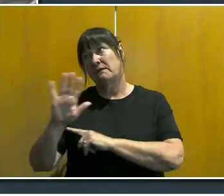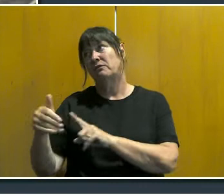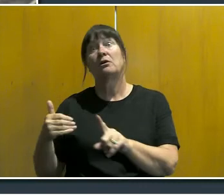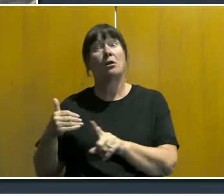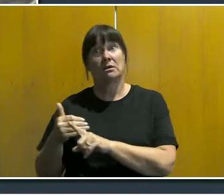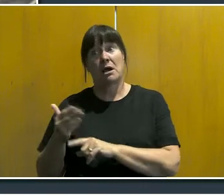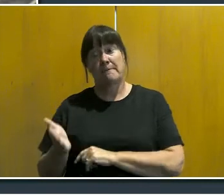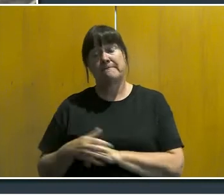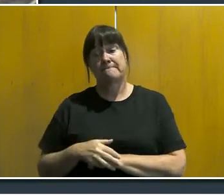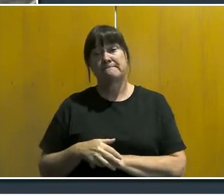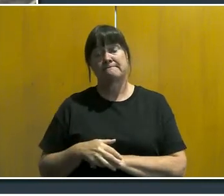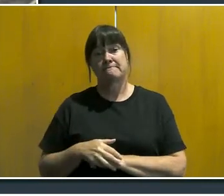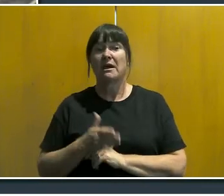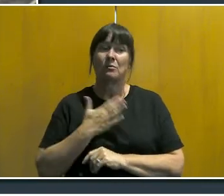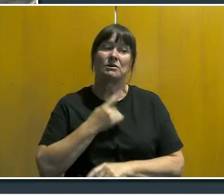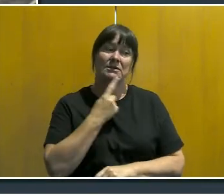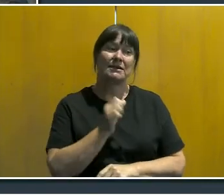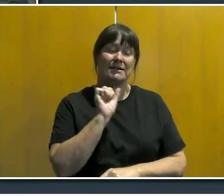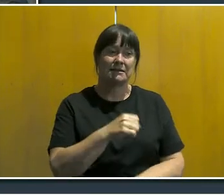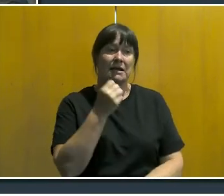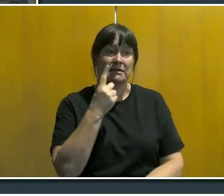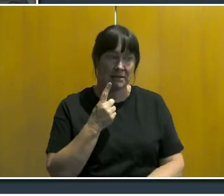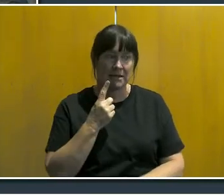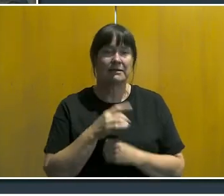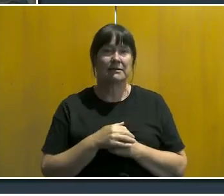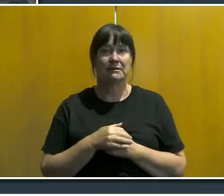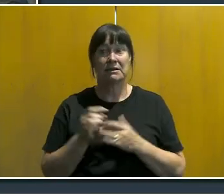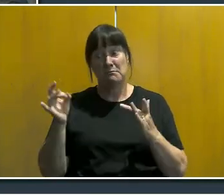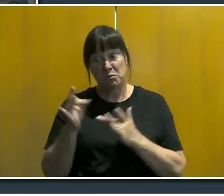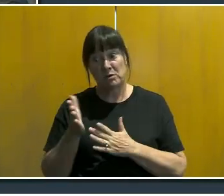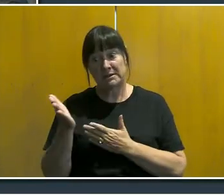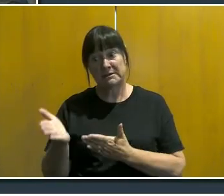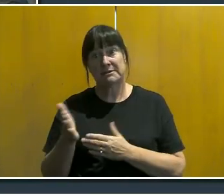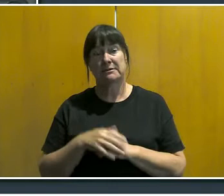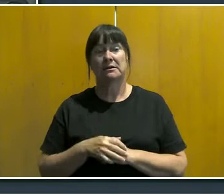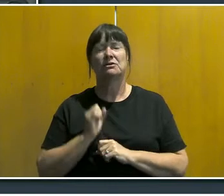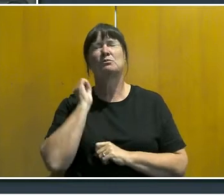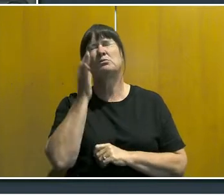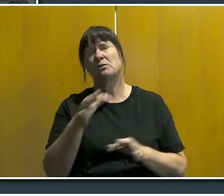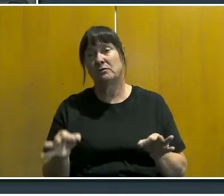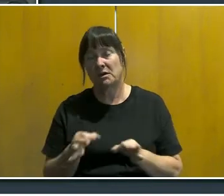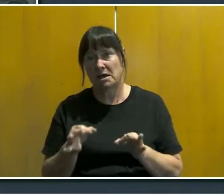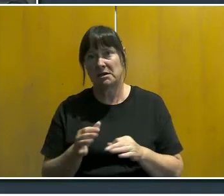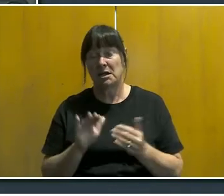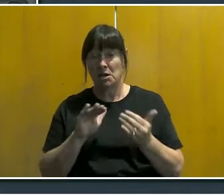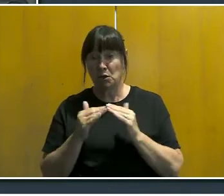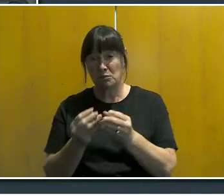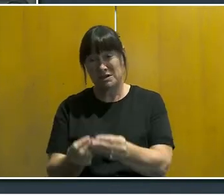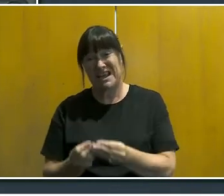years, to say I do understand, you know, the significance of this view. It is a beautiful garden. It is a community